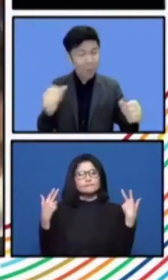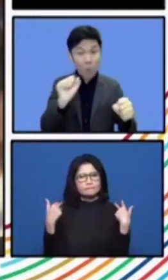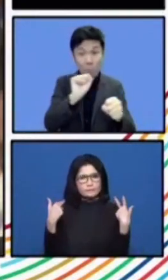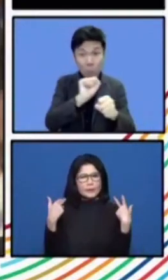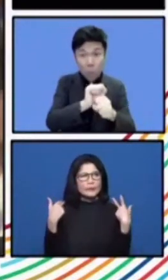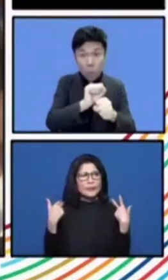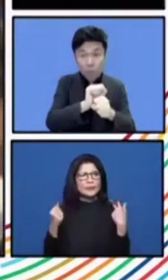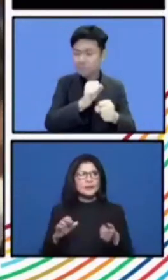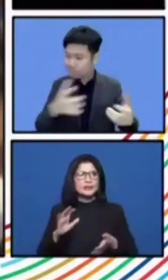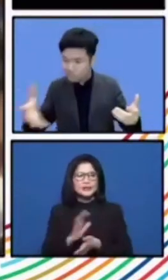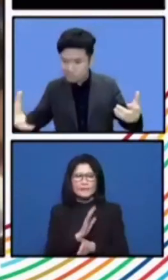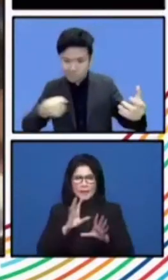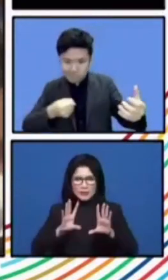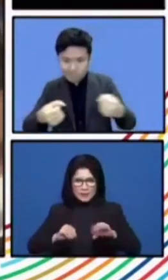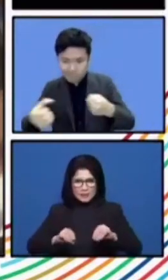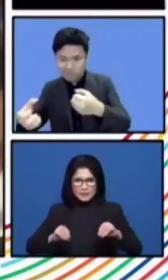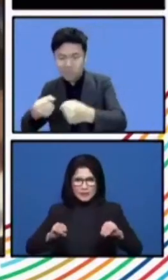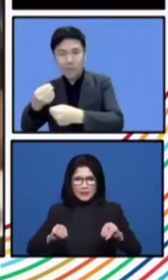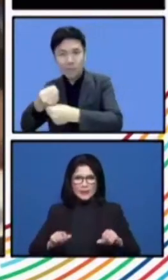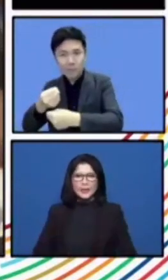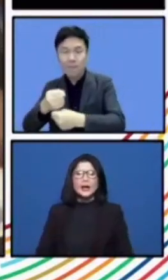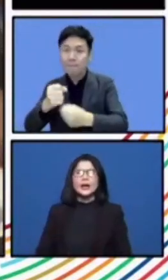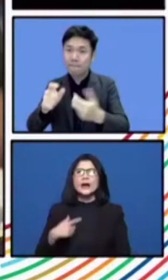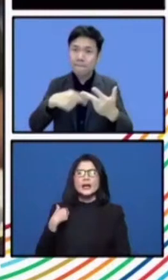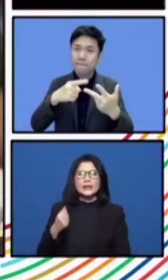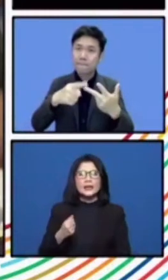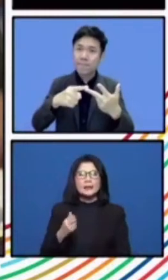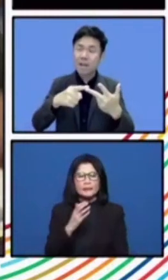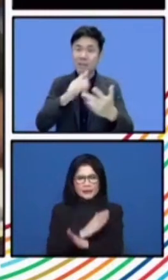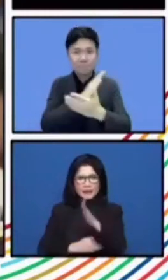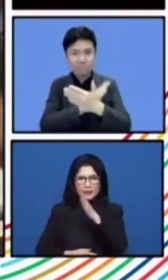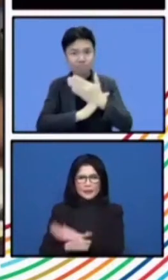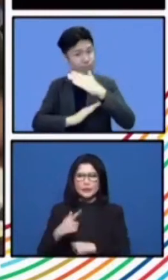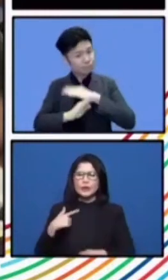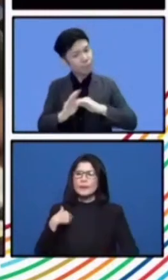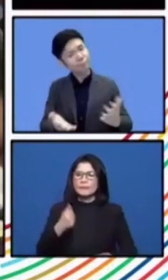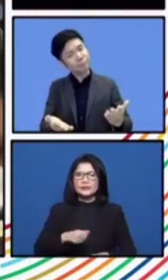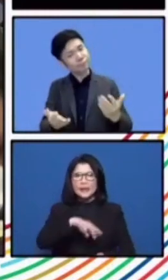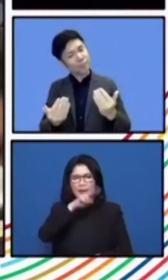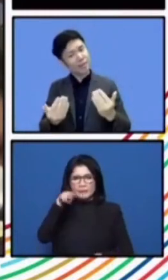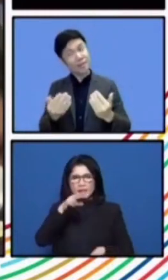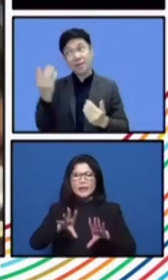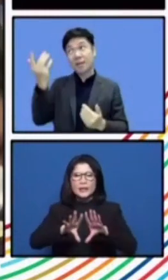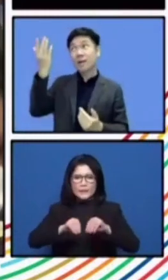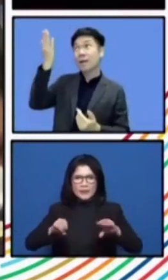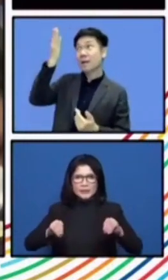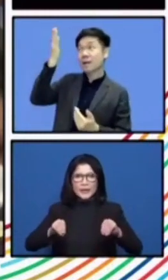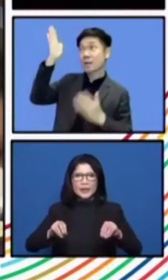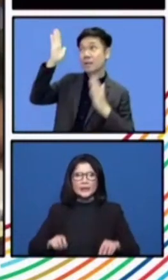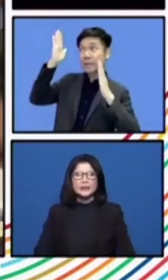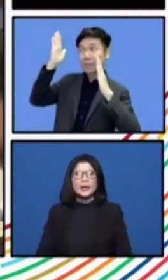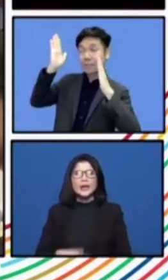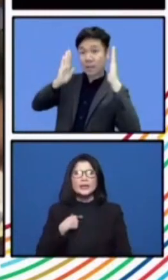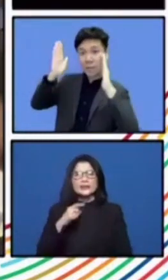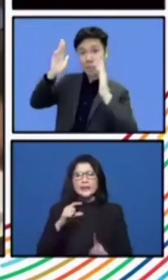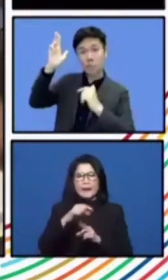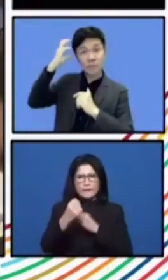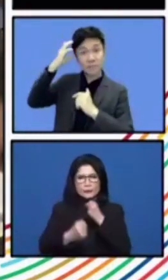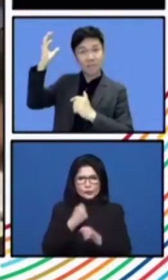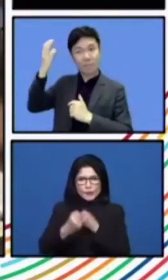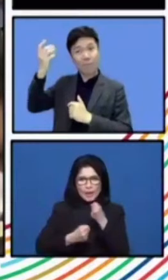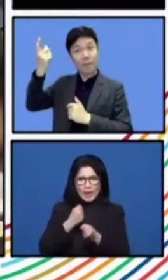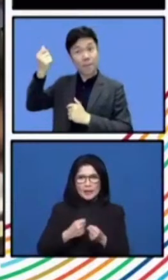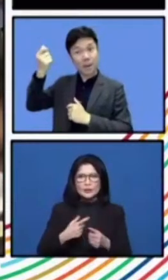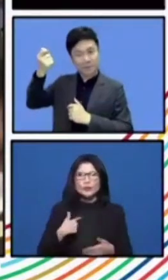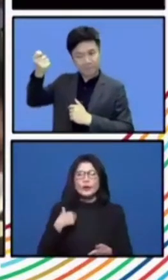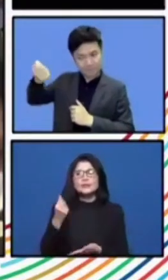as well as to promote billability employment incentives offered by the government in 2020 alone a total of more than